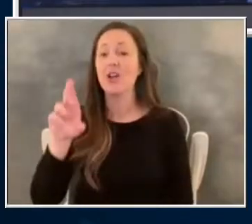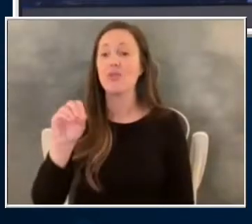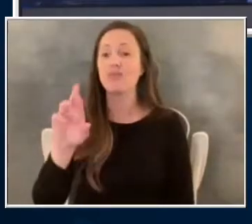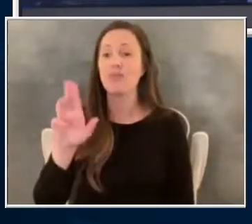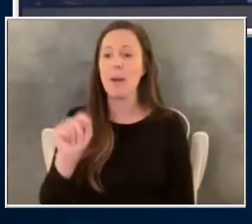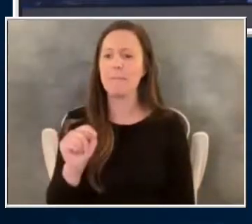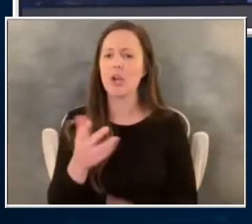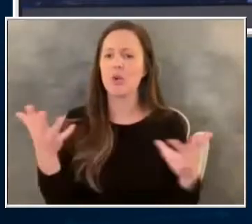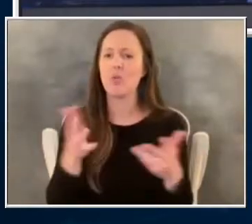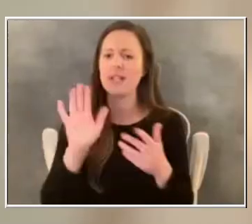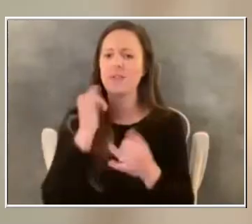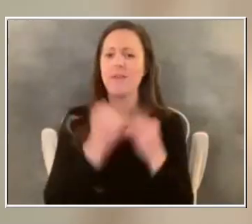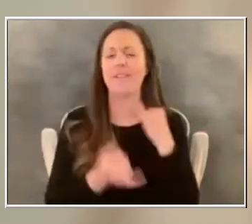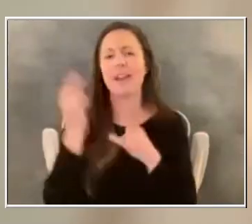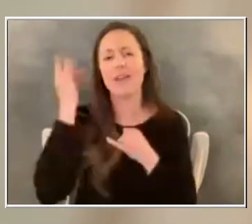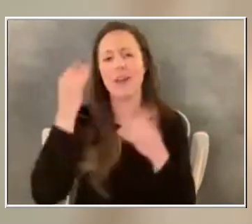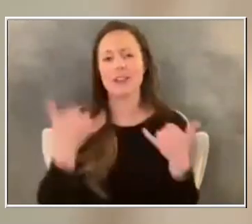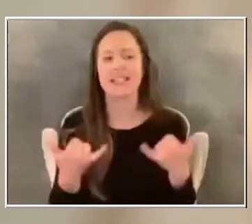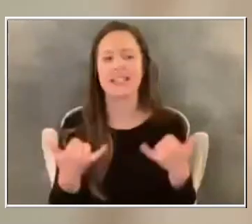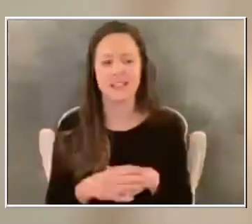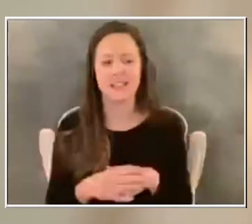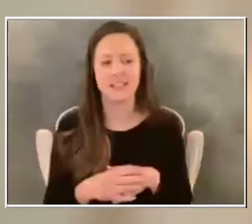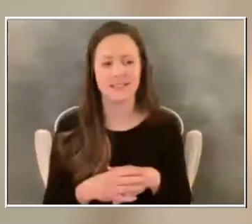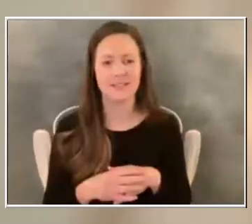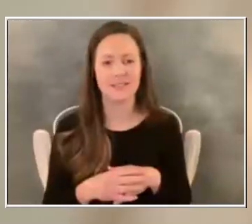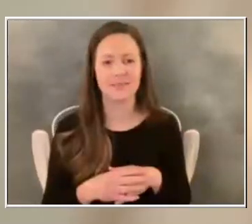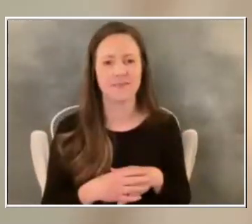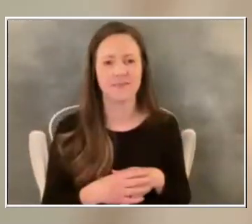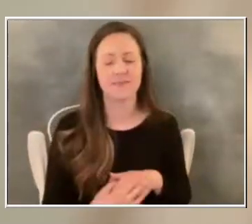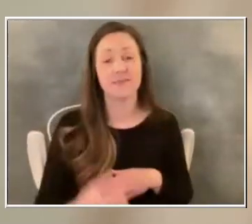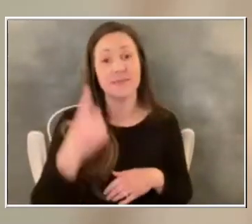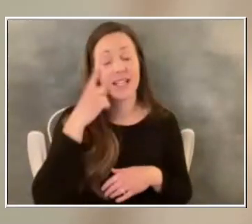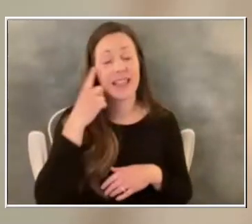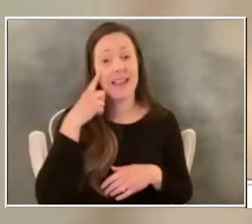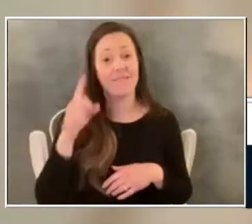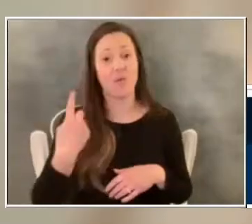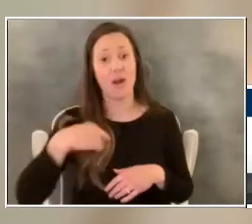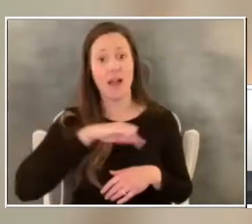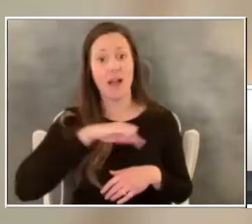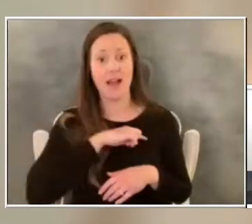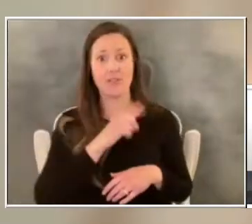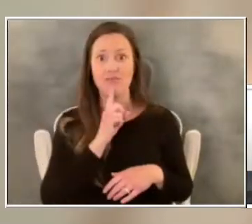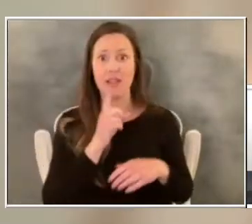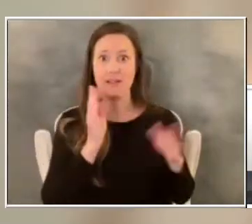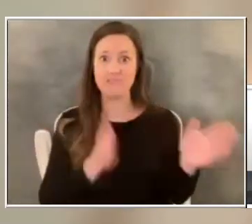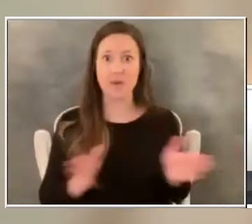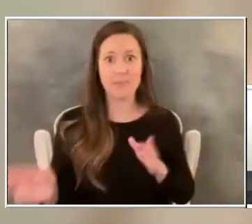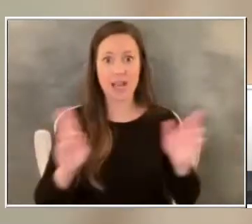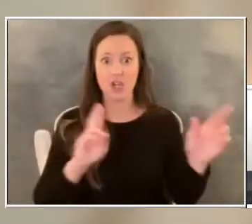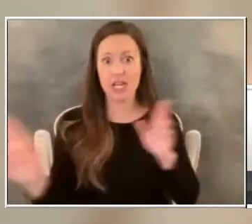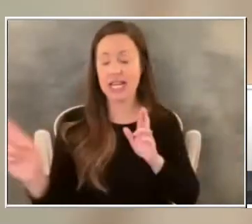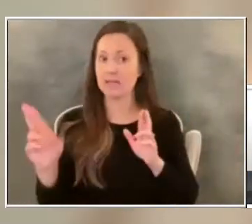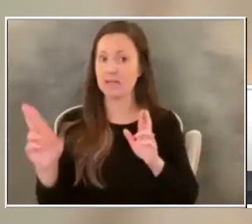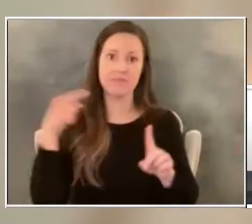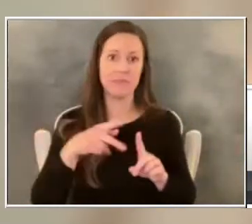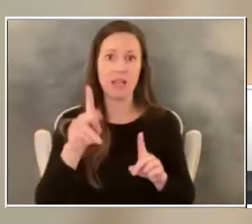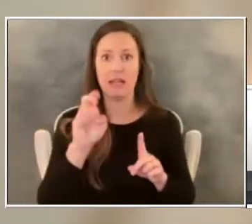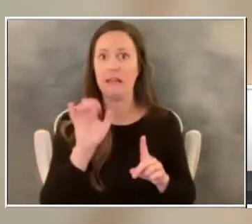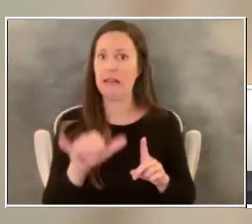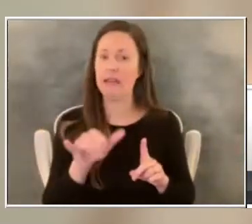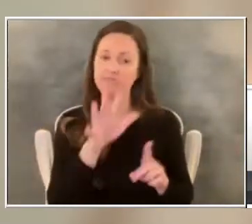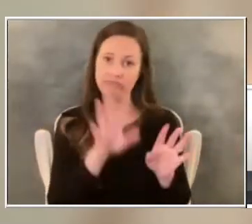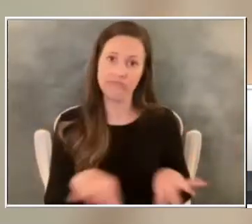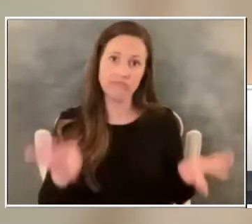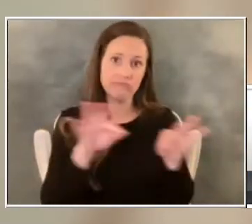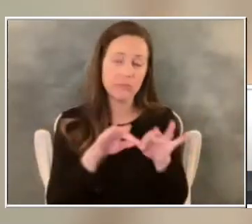today? I think the big takeaway for us is preparedness is key, whether that be parents being prepared, like